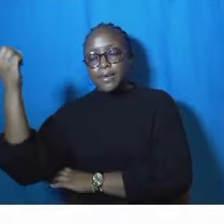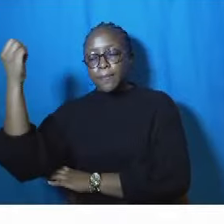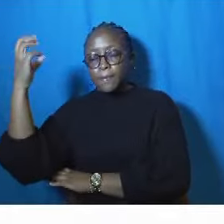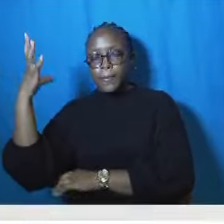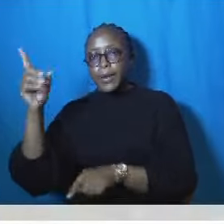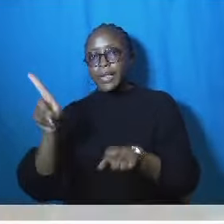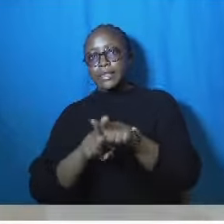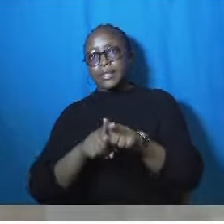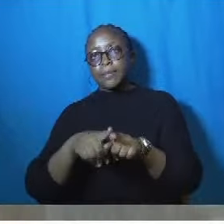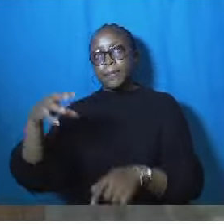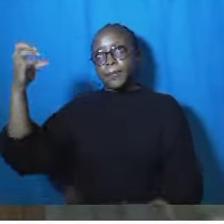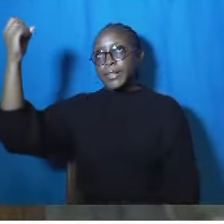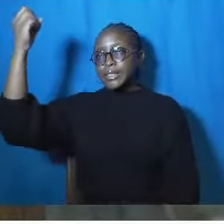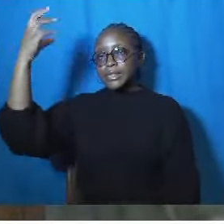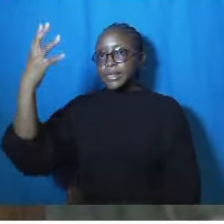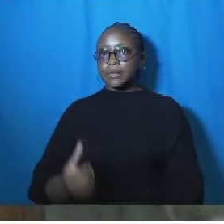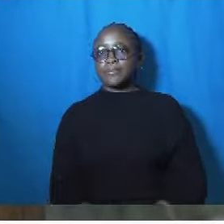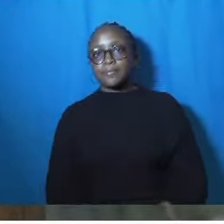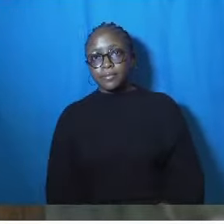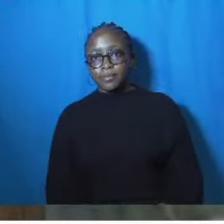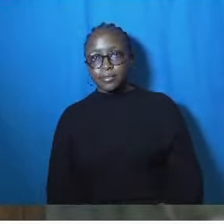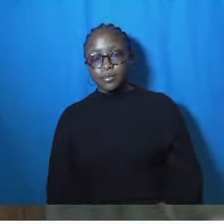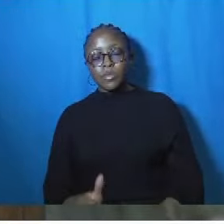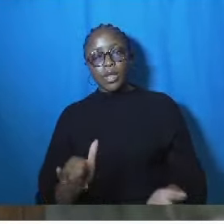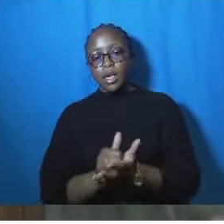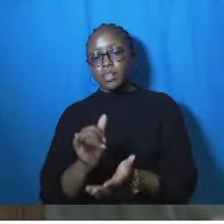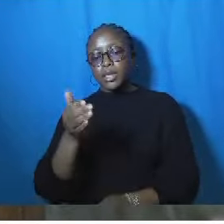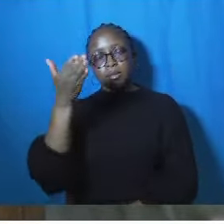Is this the God you know and serve?